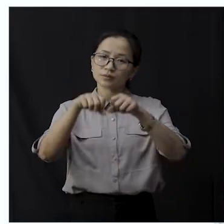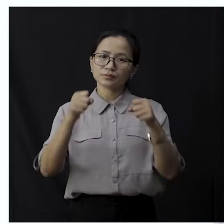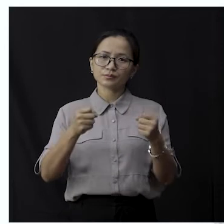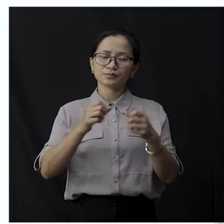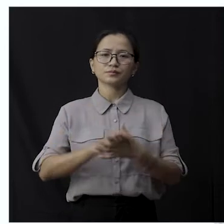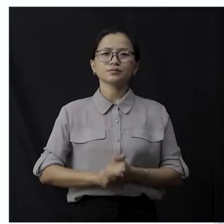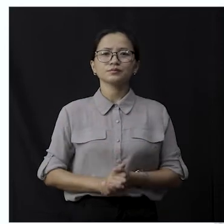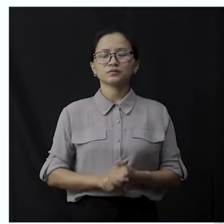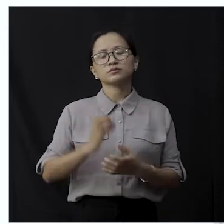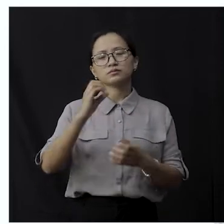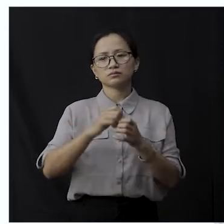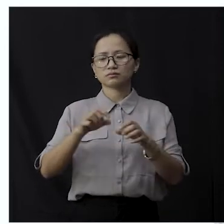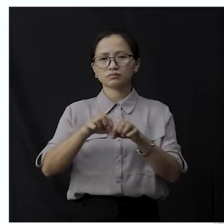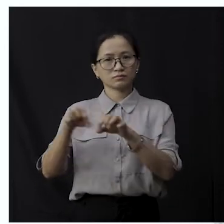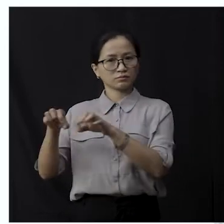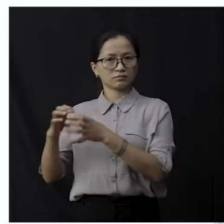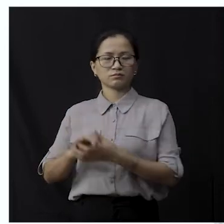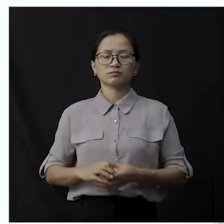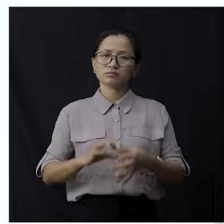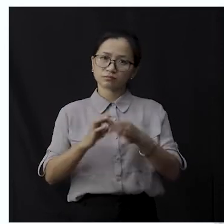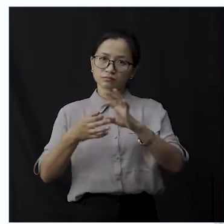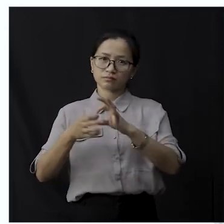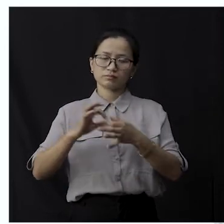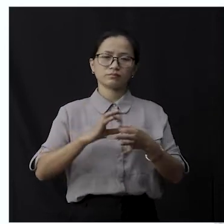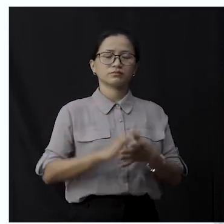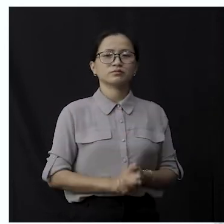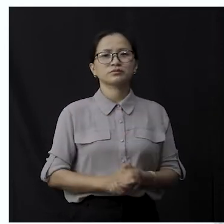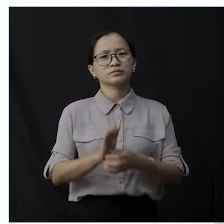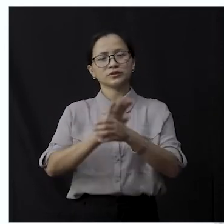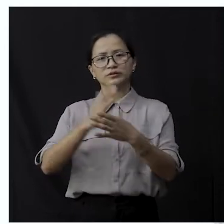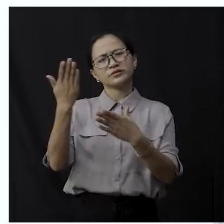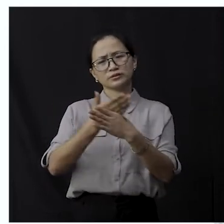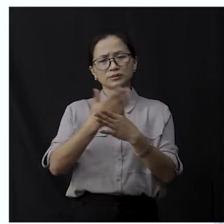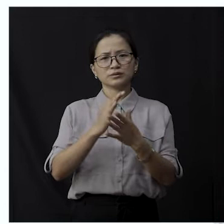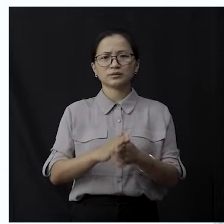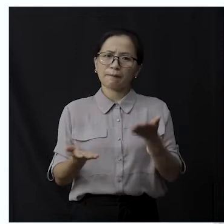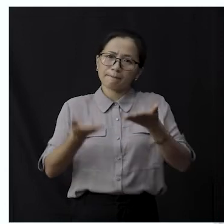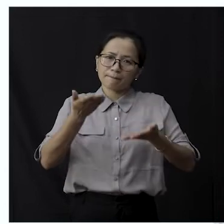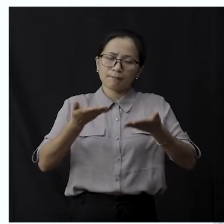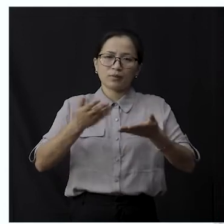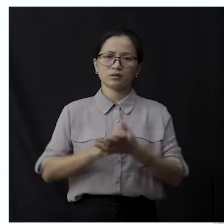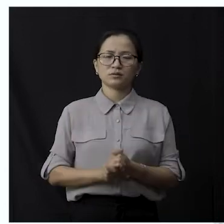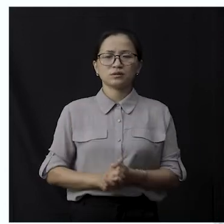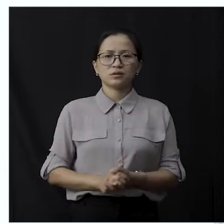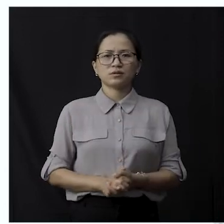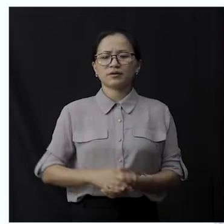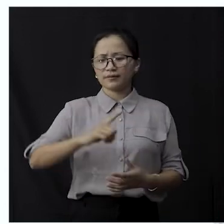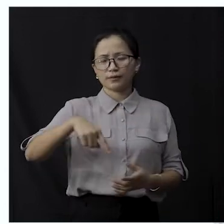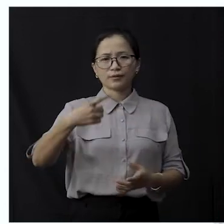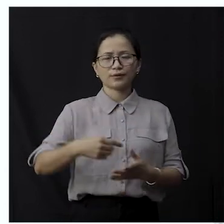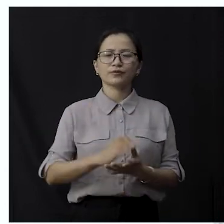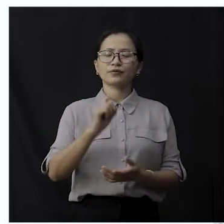we are breaking the chain. Okay, we are disturbing the balance because